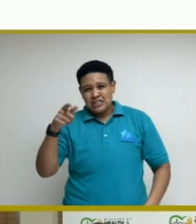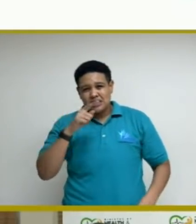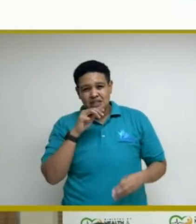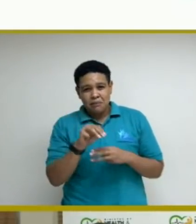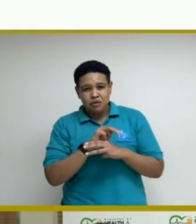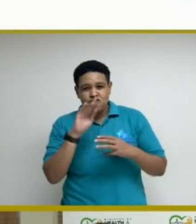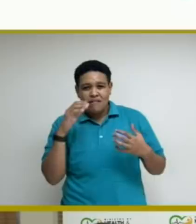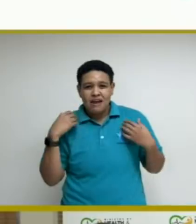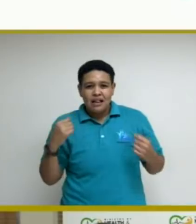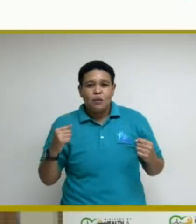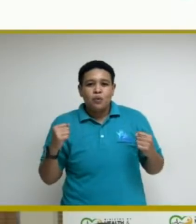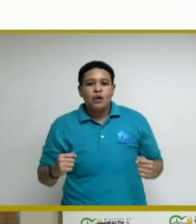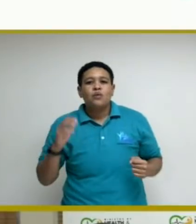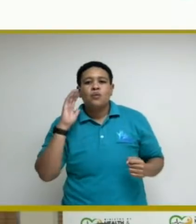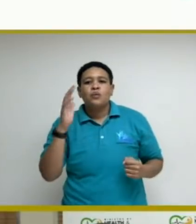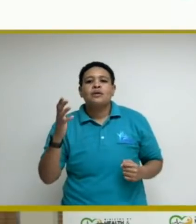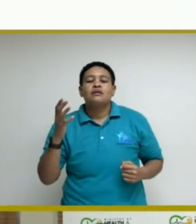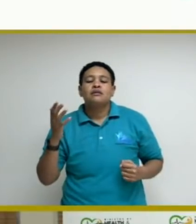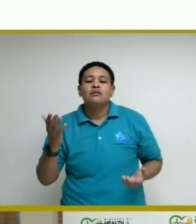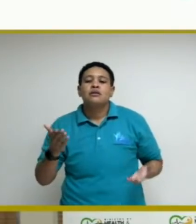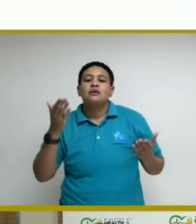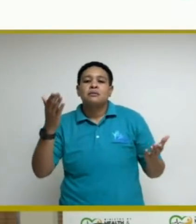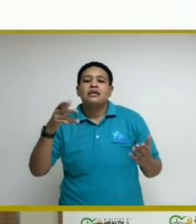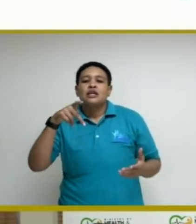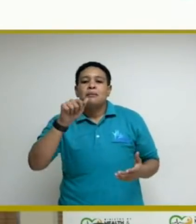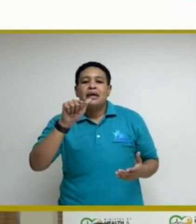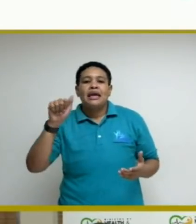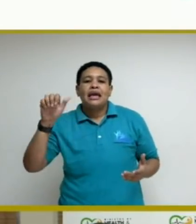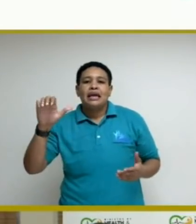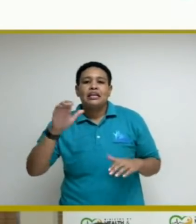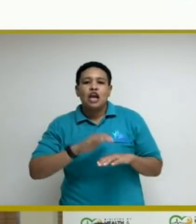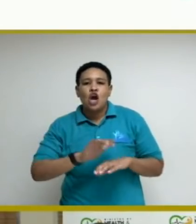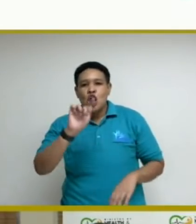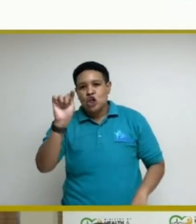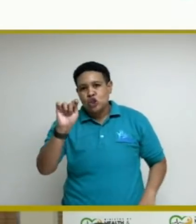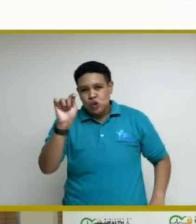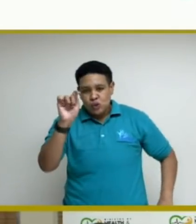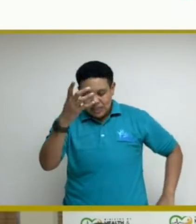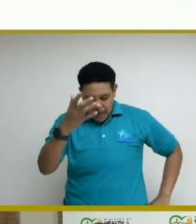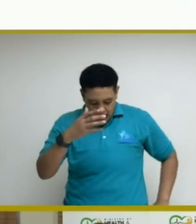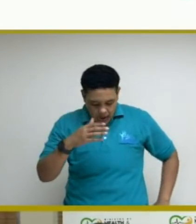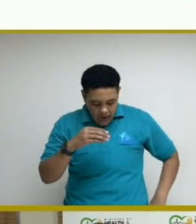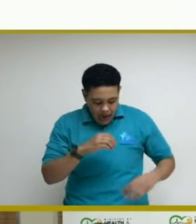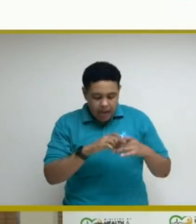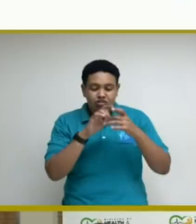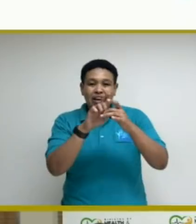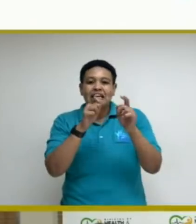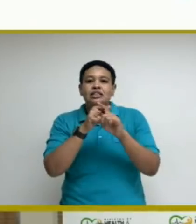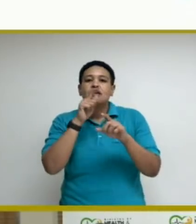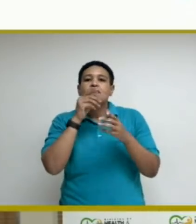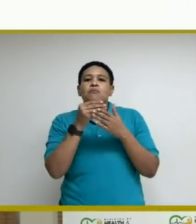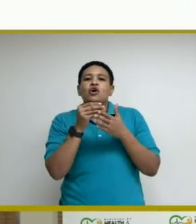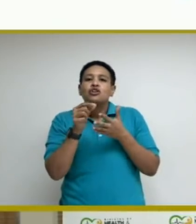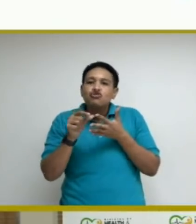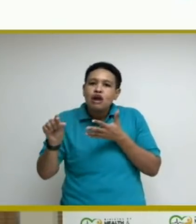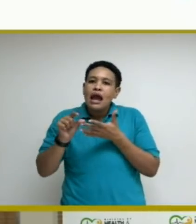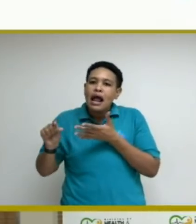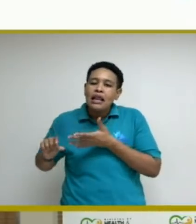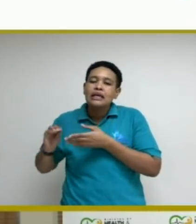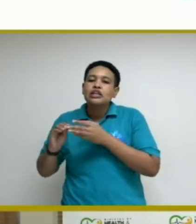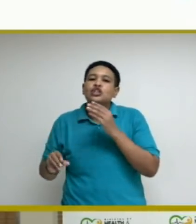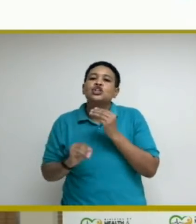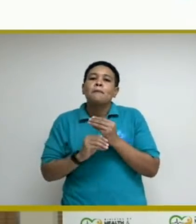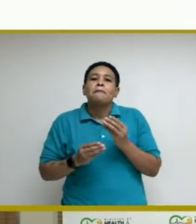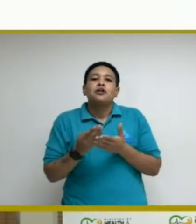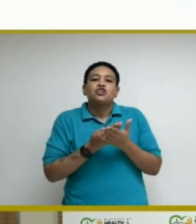Ministry of Health and Wellness will make to the PAAC on Tuesday in terms of the reallocation in the supplementary